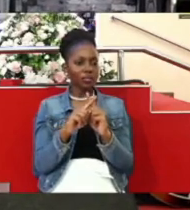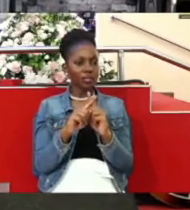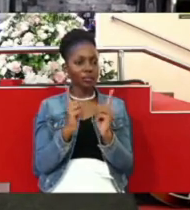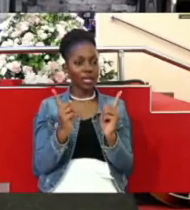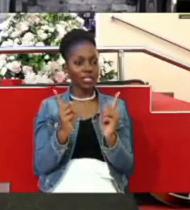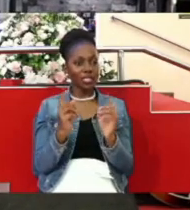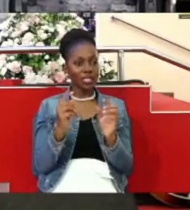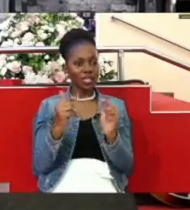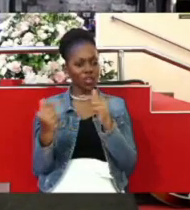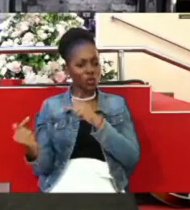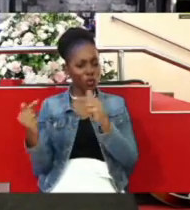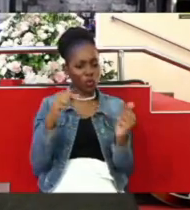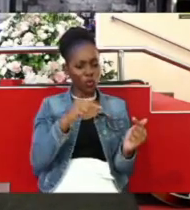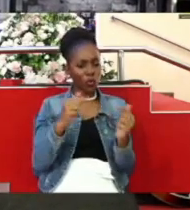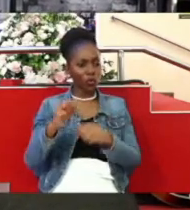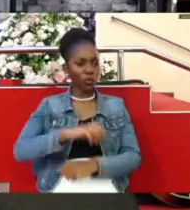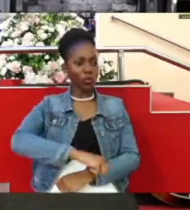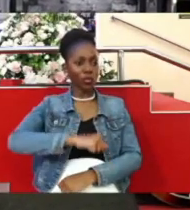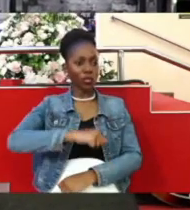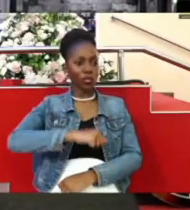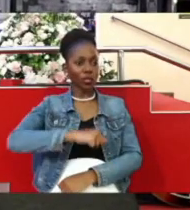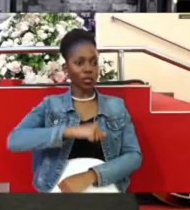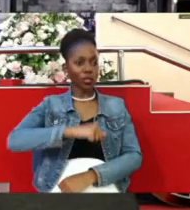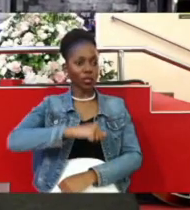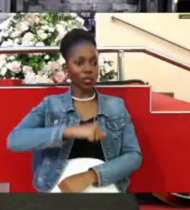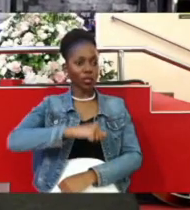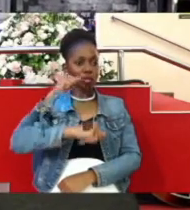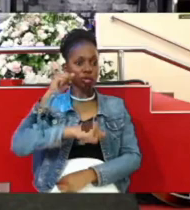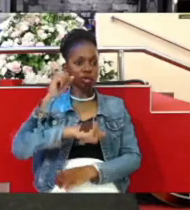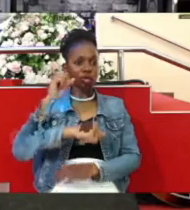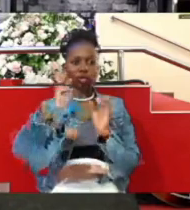you find your boss has prepared for your promotion.